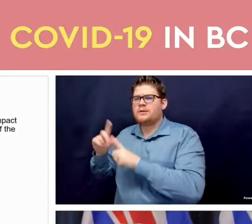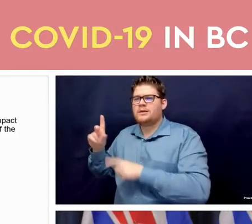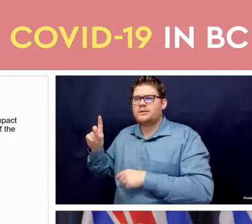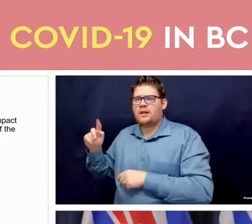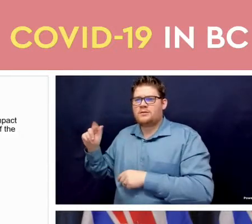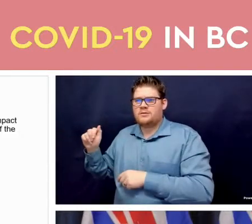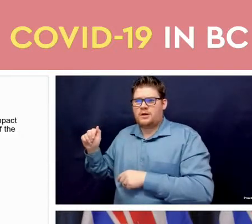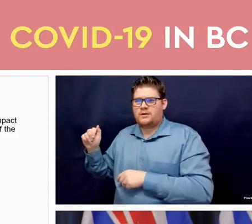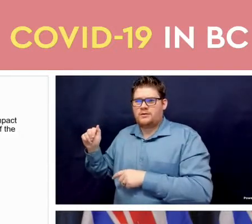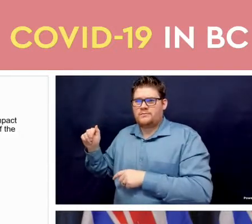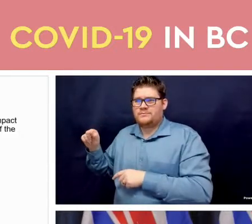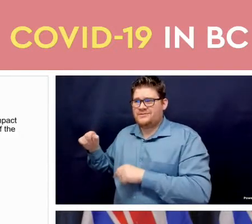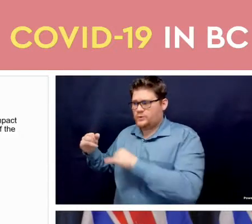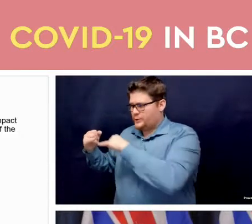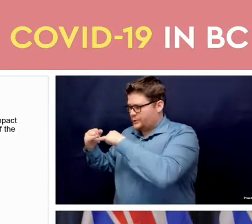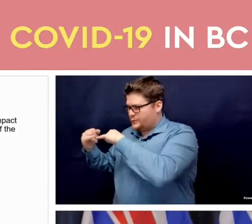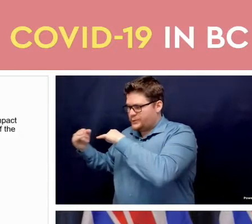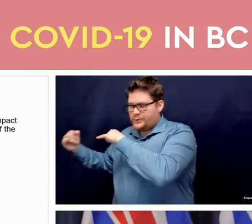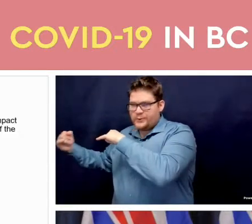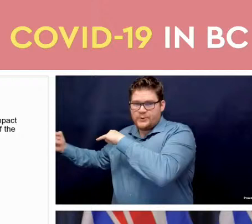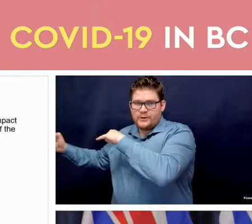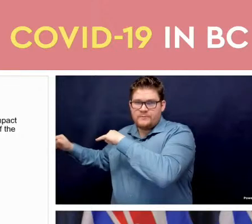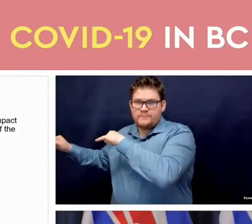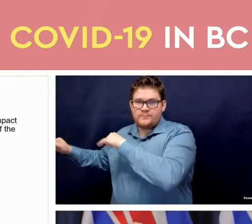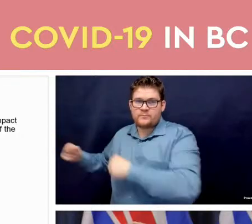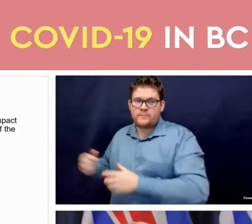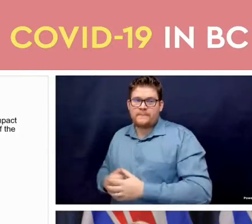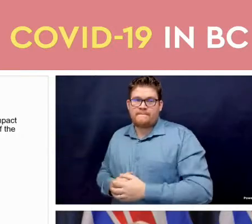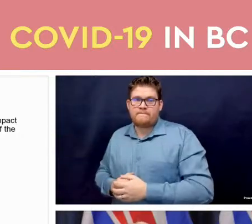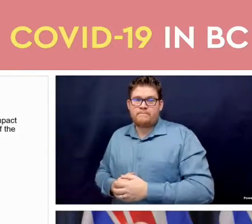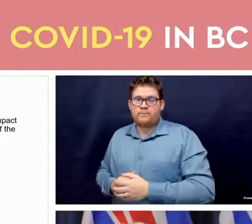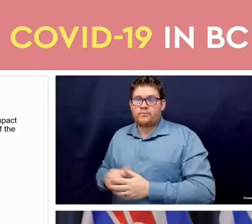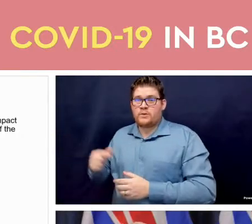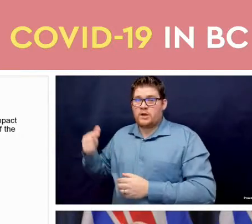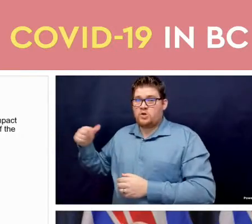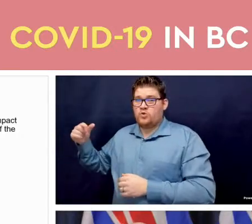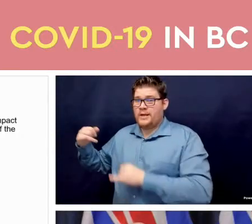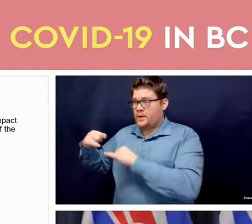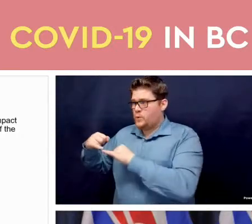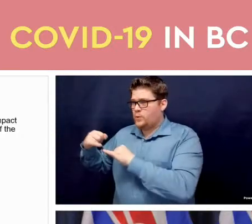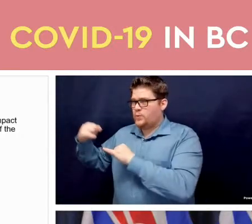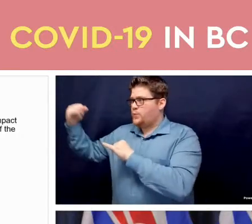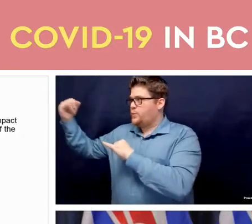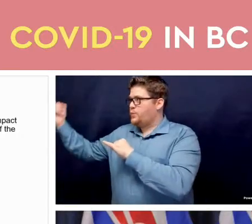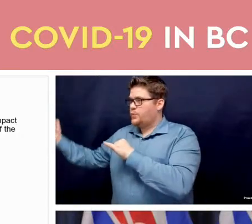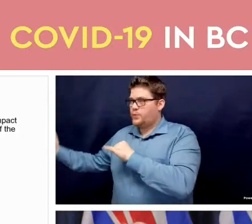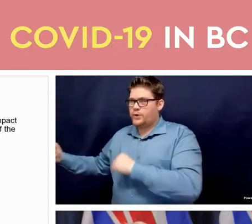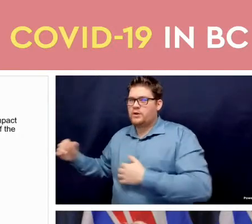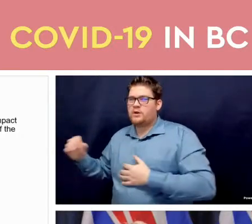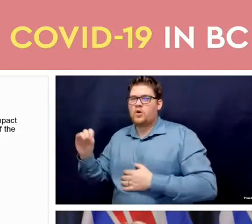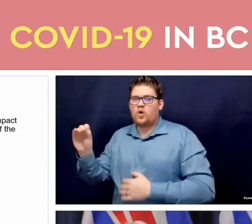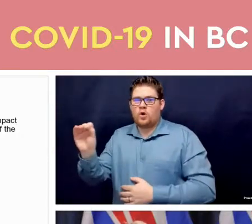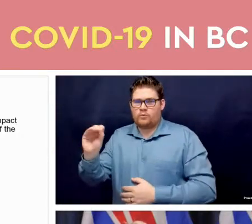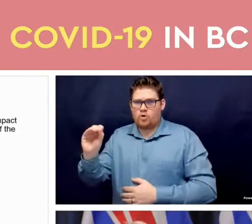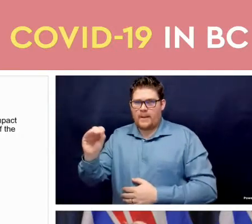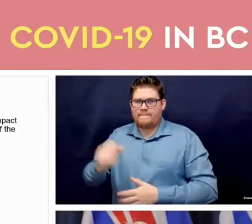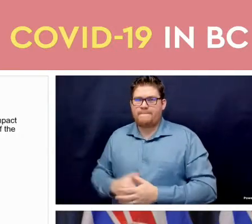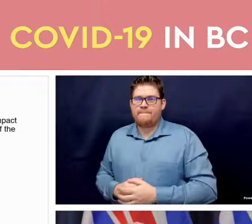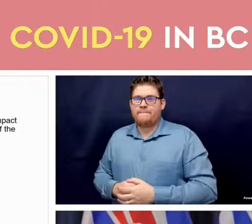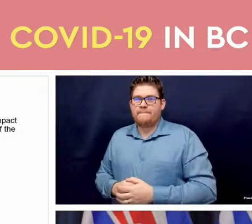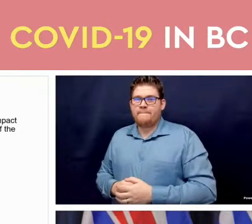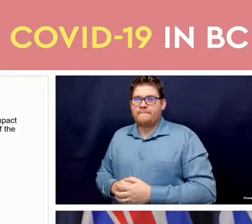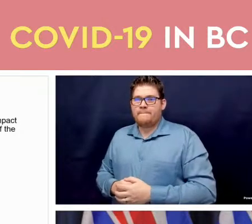the Omicron impact, and the black dots are where we are right now. And then the orange line at the top is the